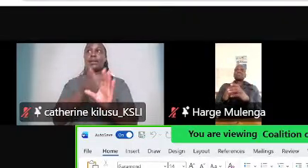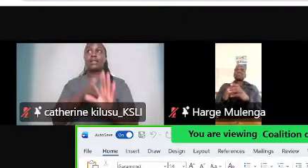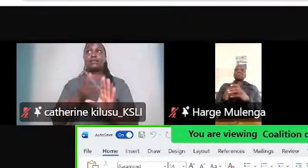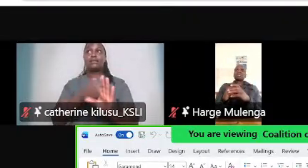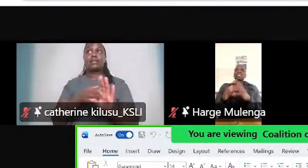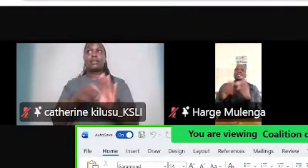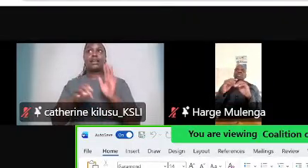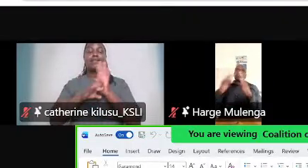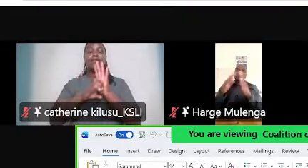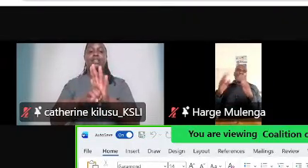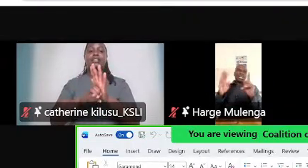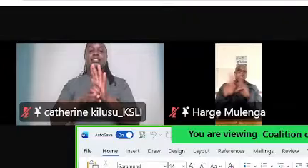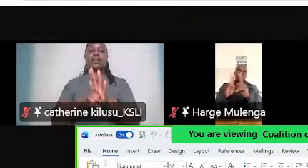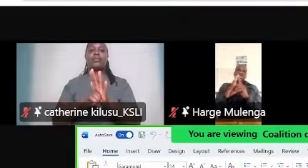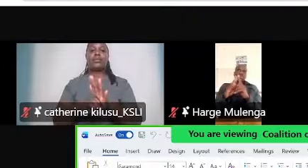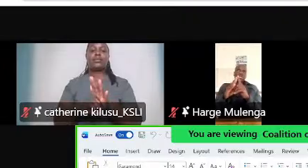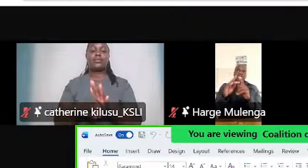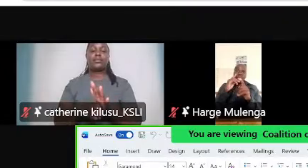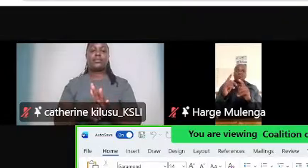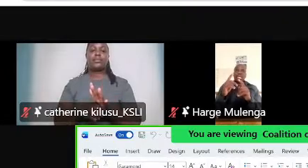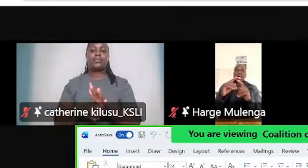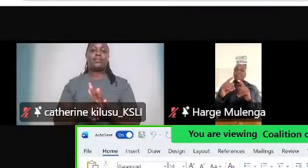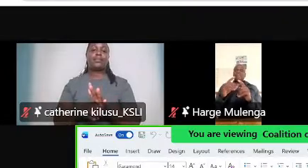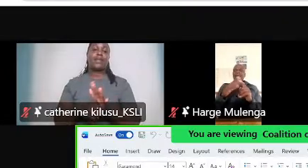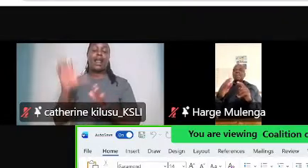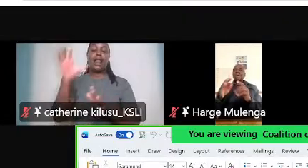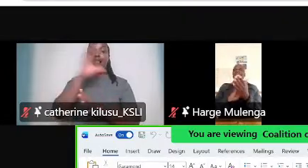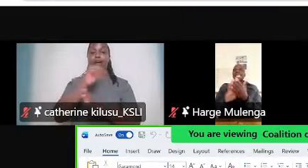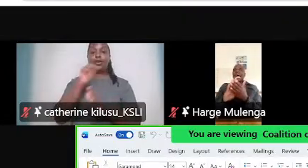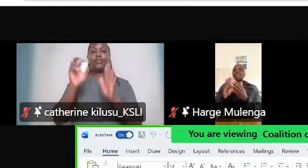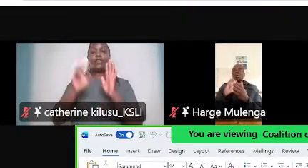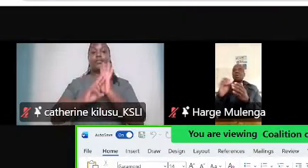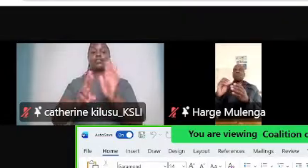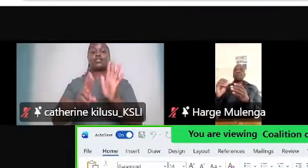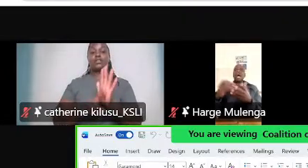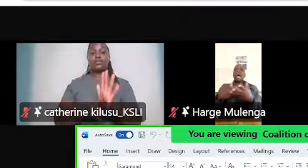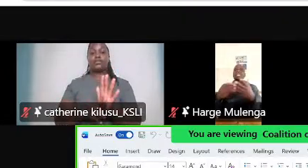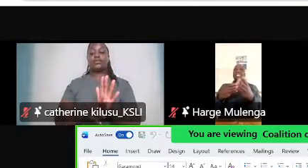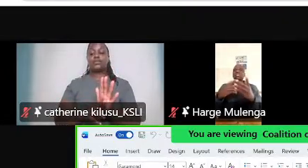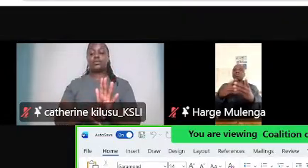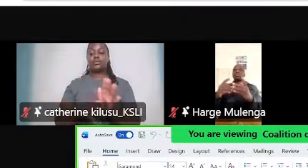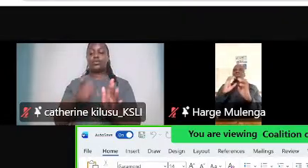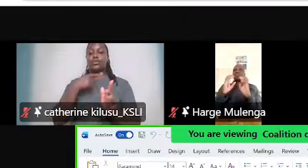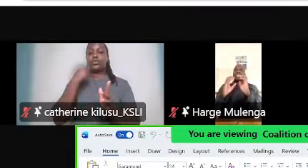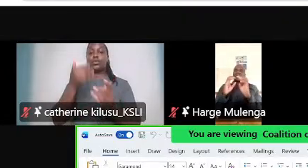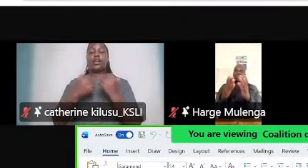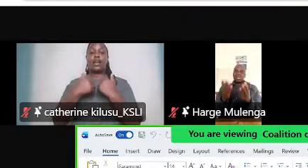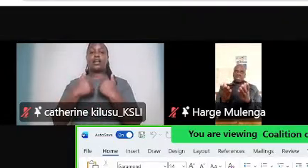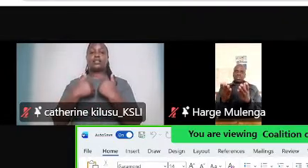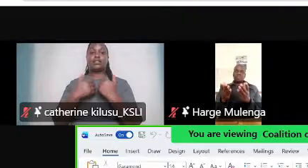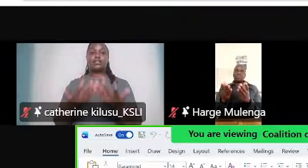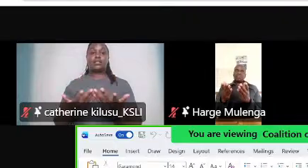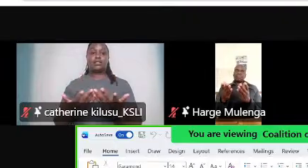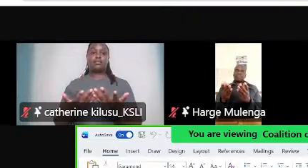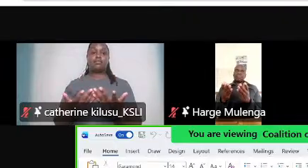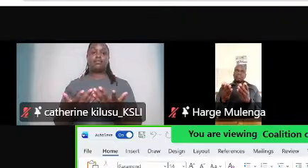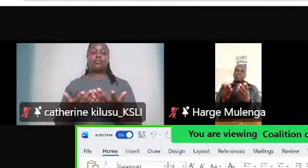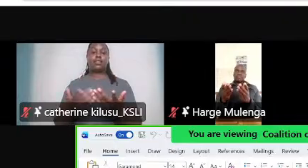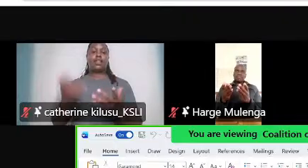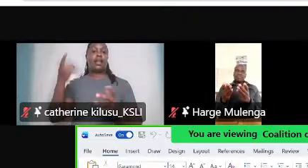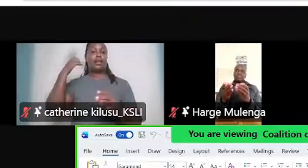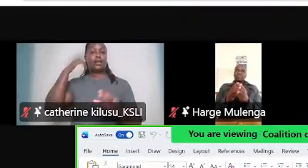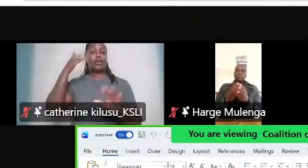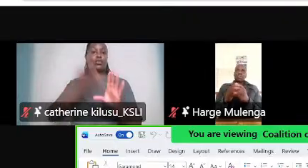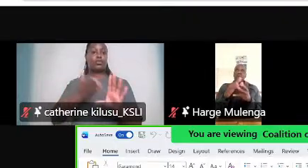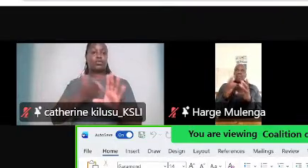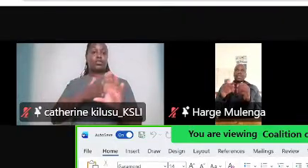is lack of access communication formats for people who have uh, who have psychosocial disabilities